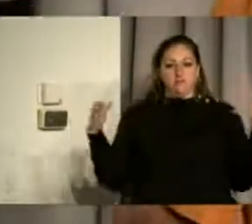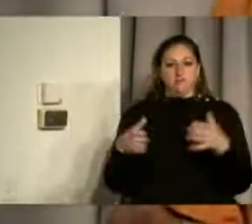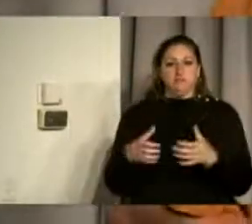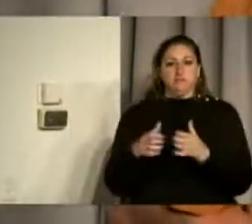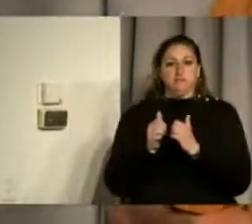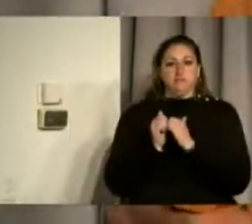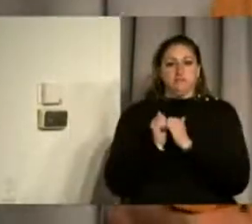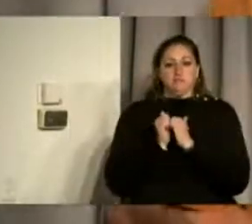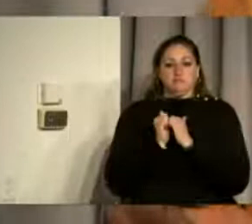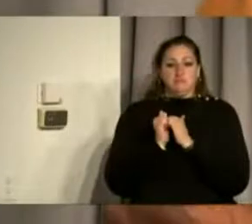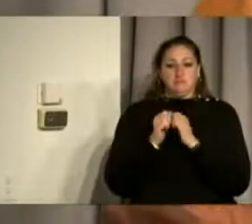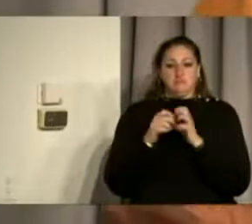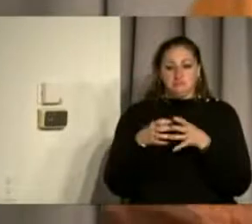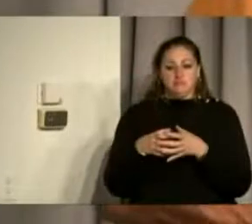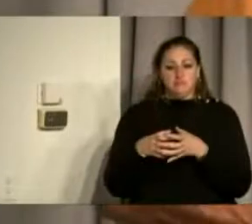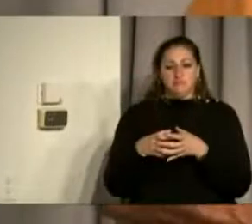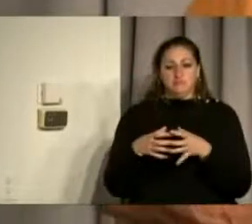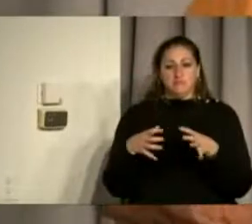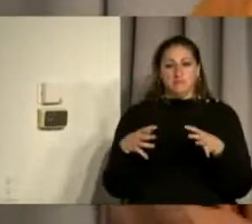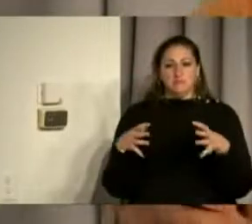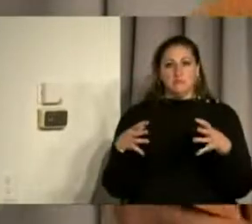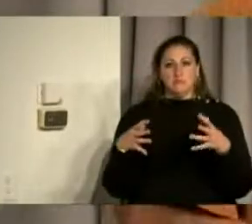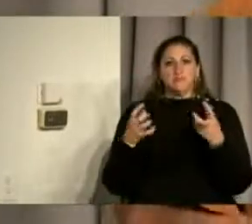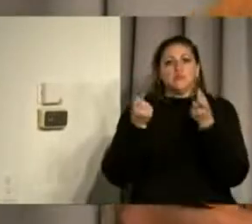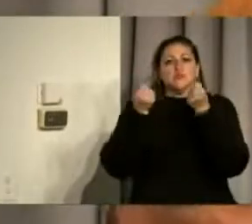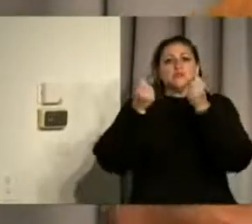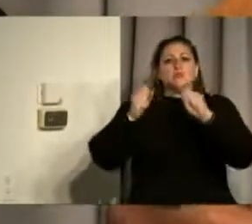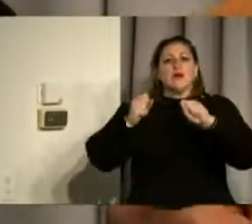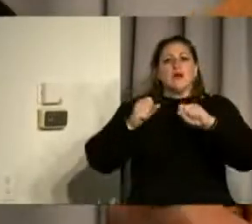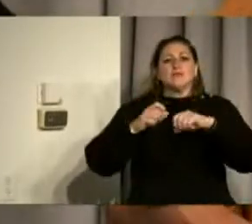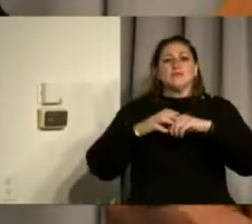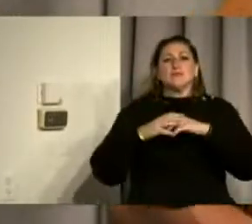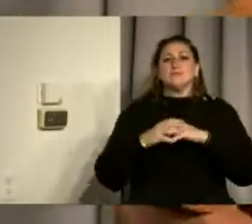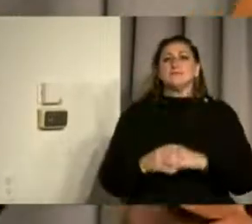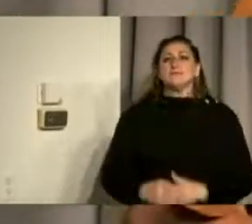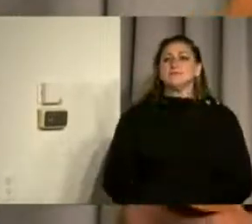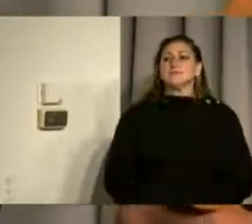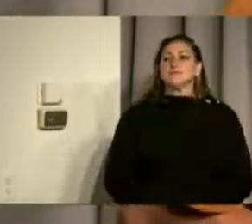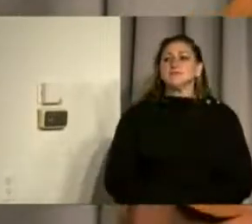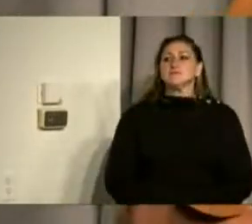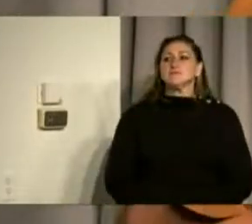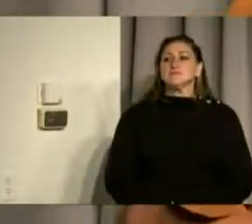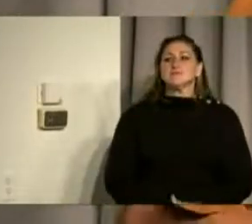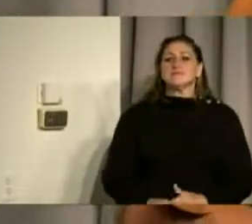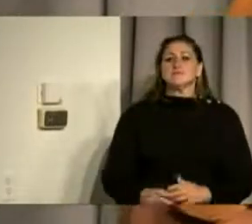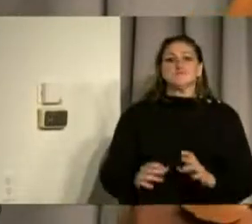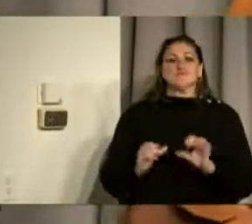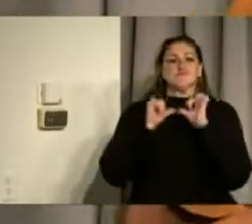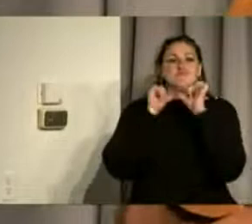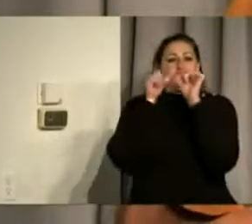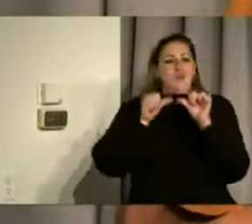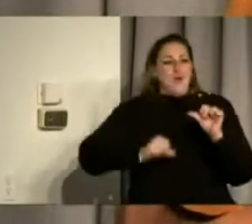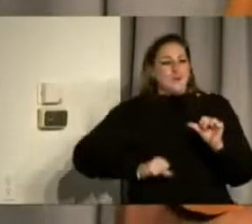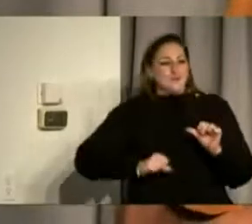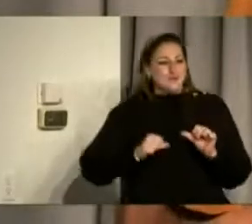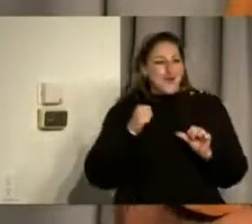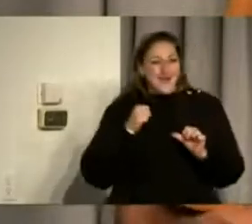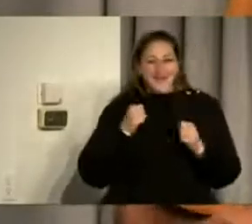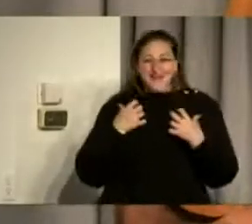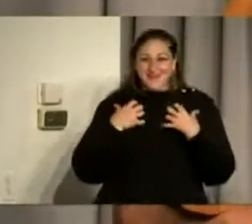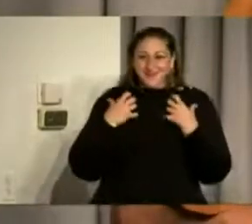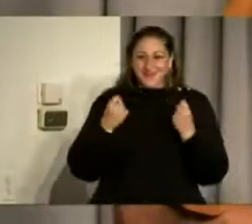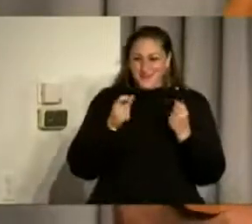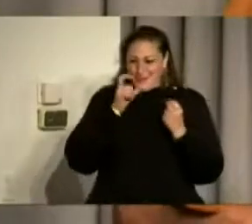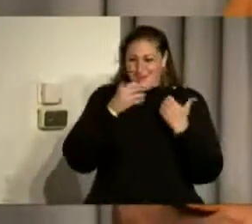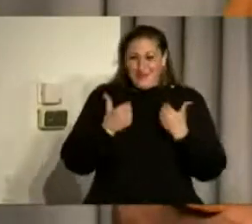maintain our pride, our dignity, what